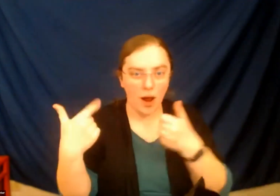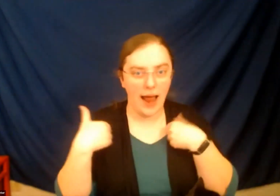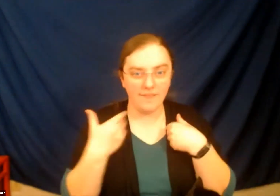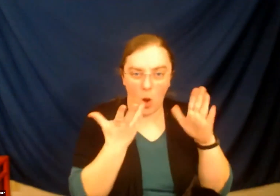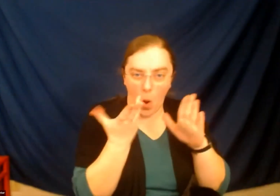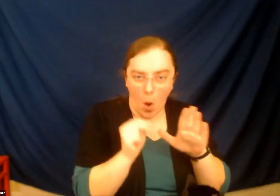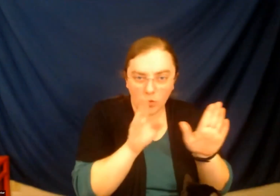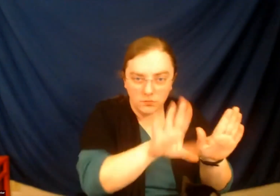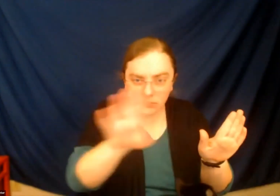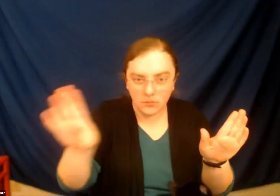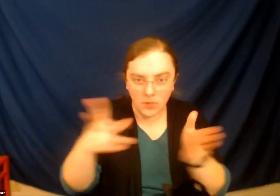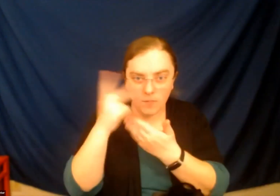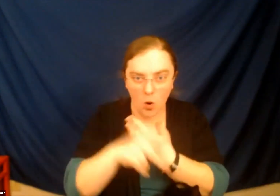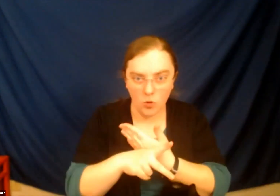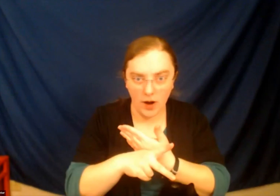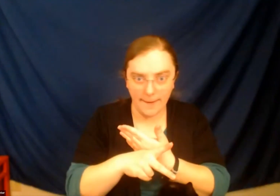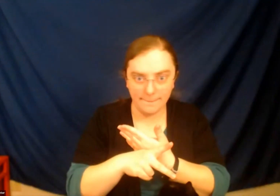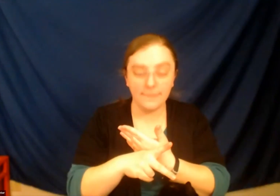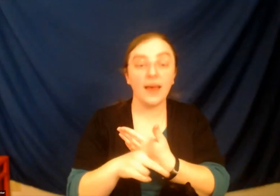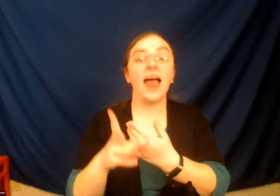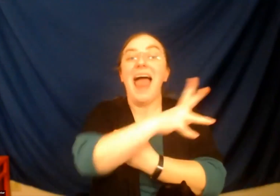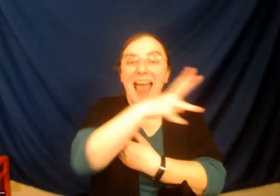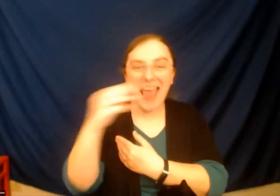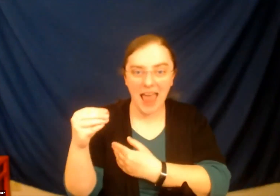different program there.